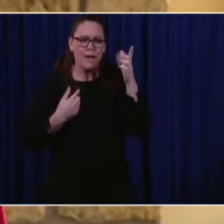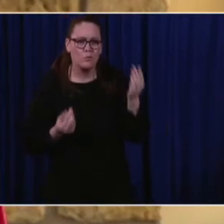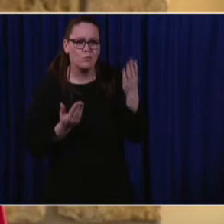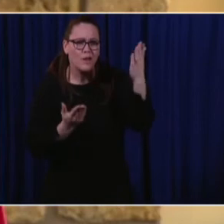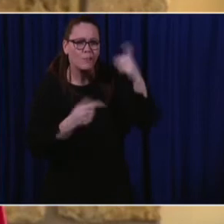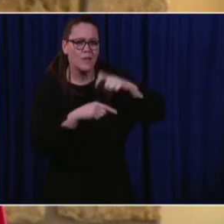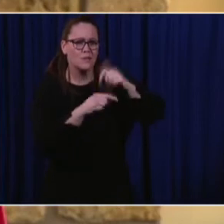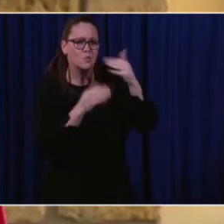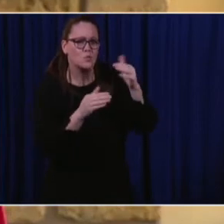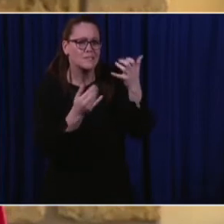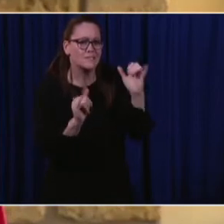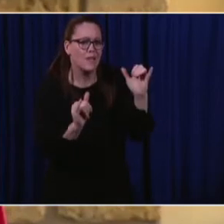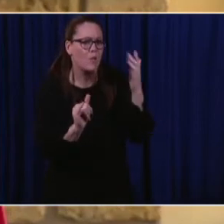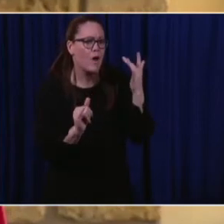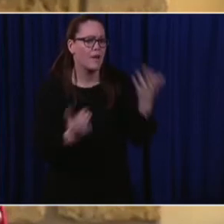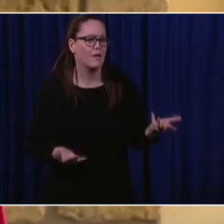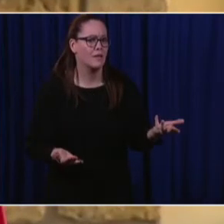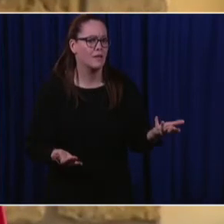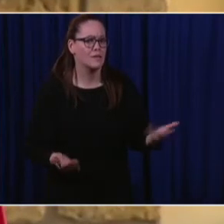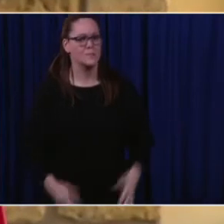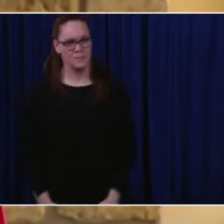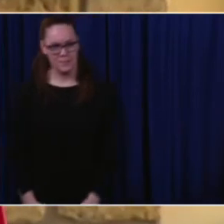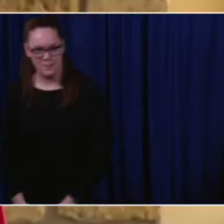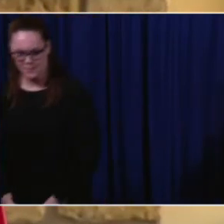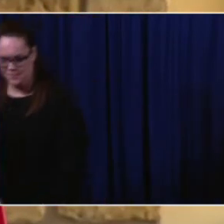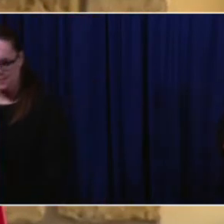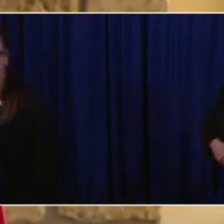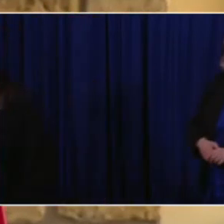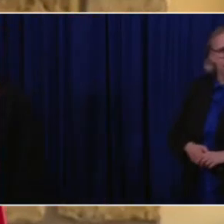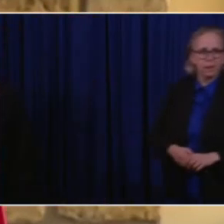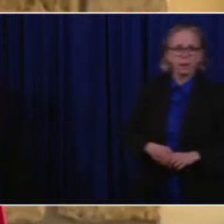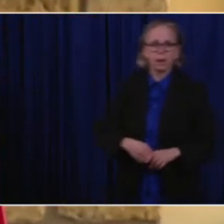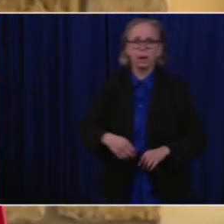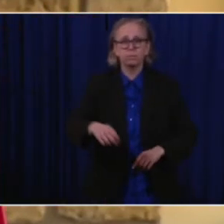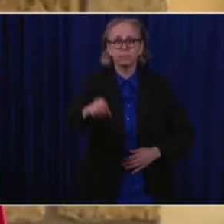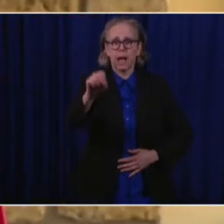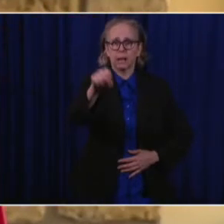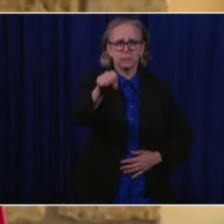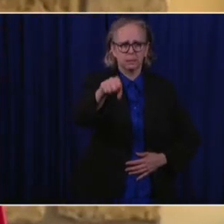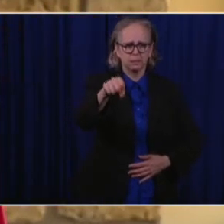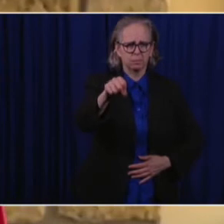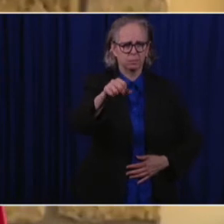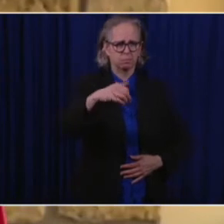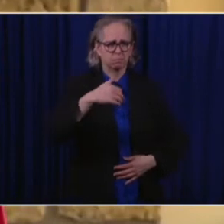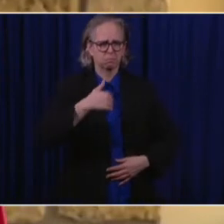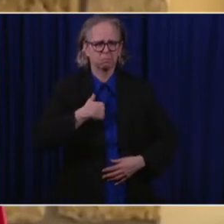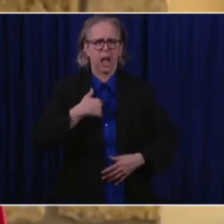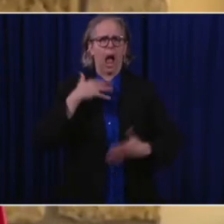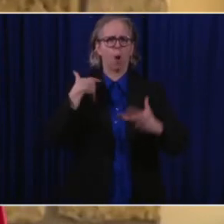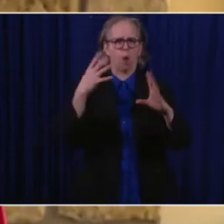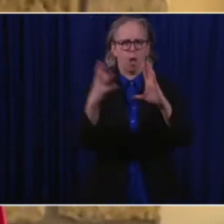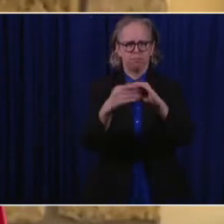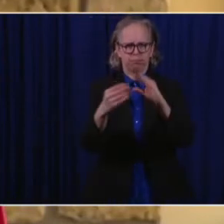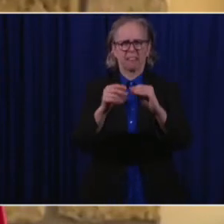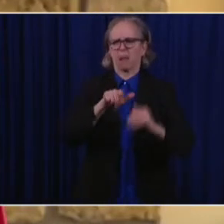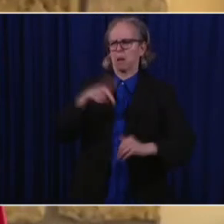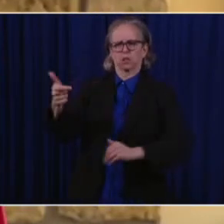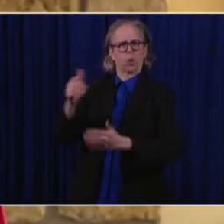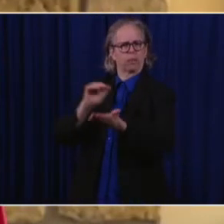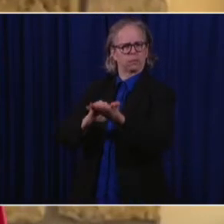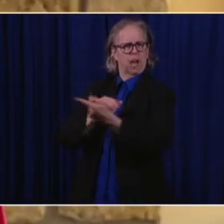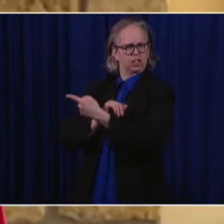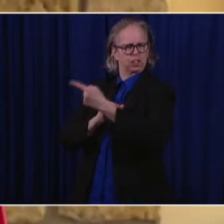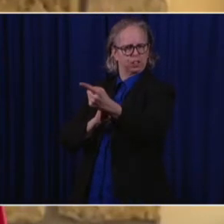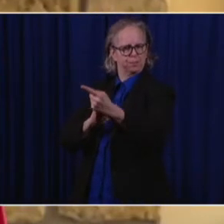this? Yeah, absolutely. And I'm going to let the doctors comment on it as well, but I'll start. First of all, this has been reported